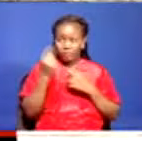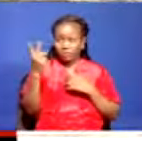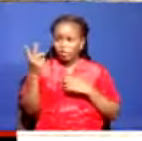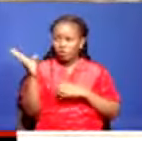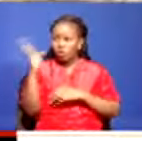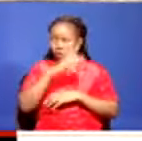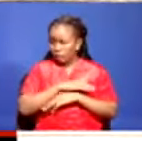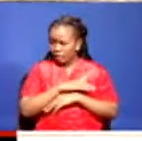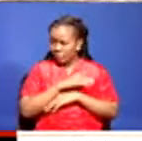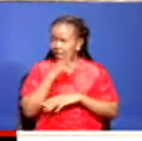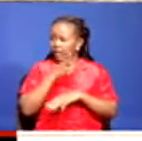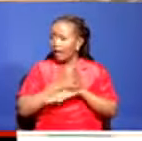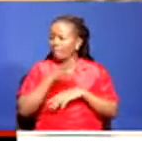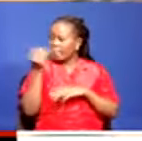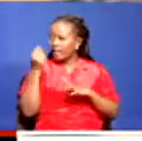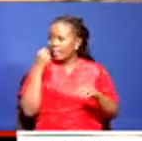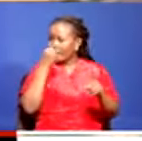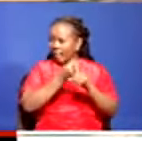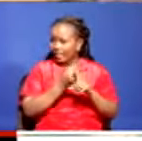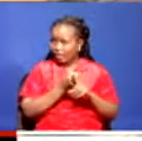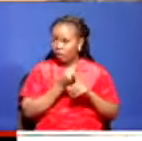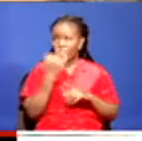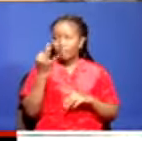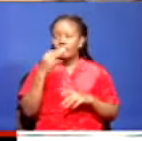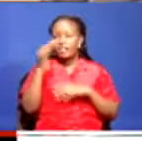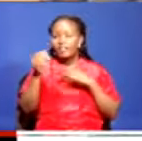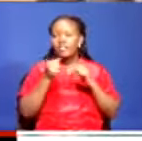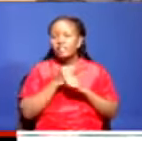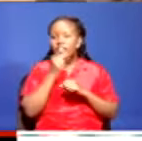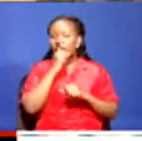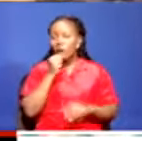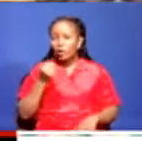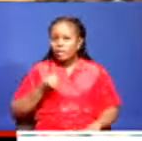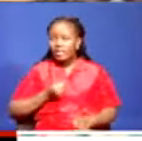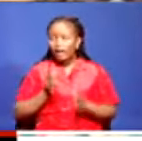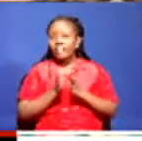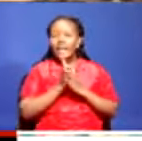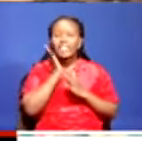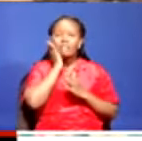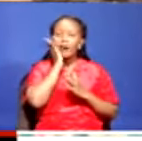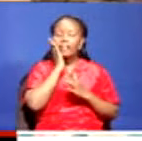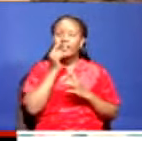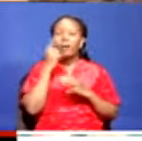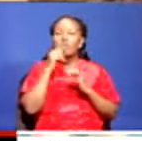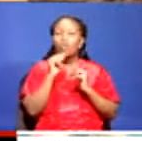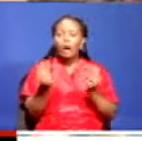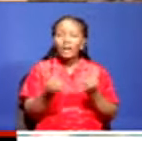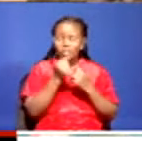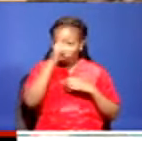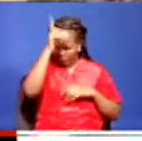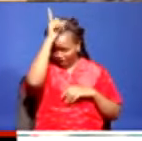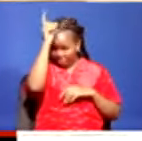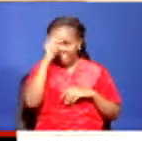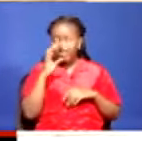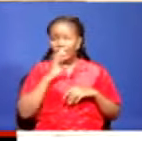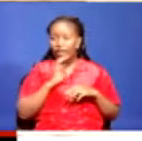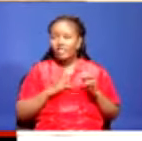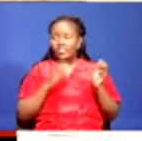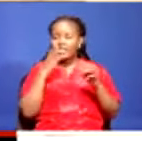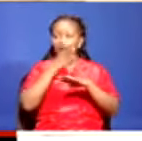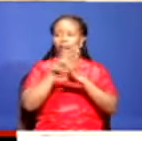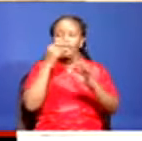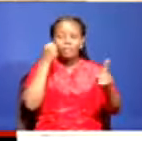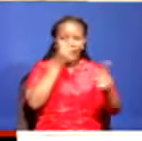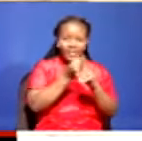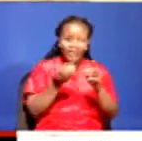after yet another attack of a 3-year-old girl and her mother who were rescued by a village elder after they were attacked by a hyena